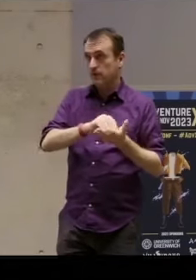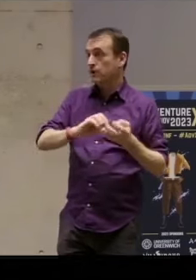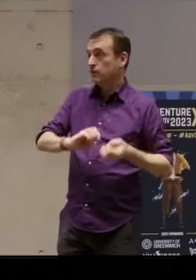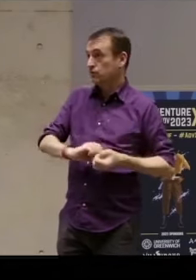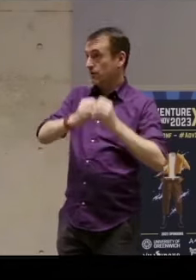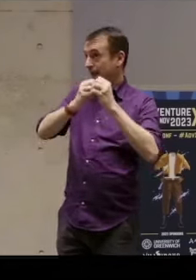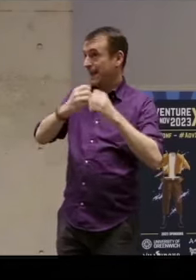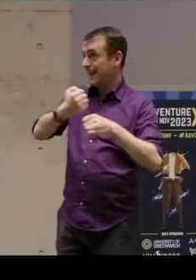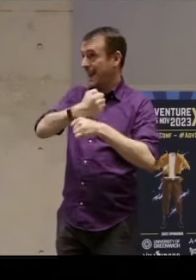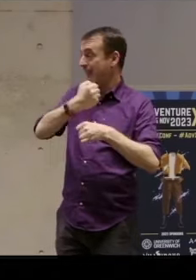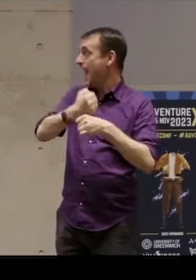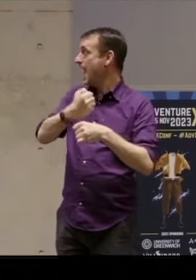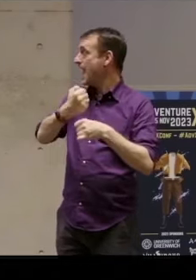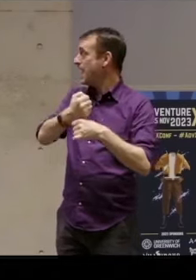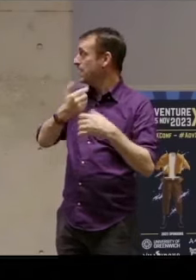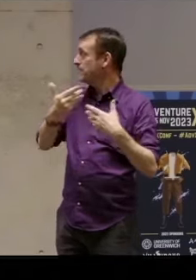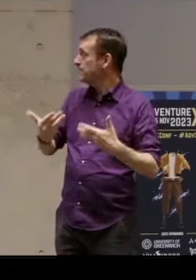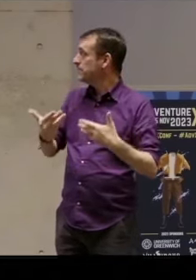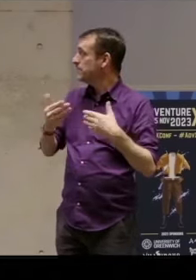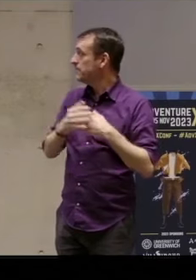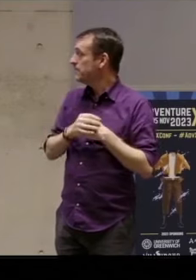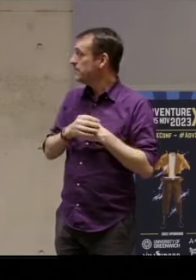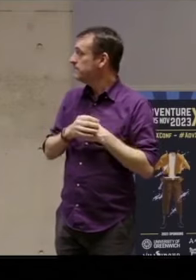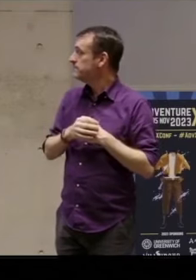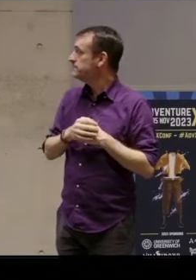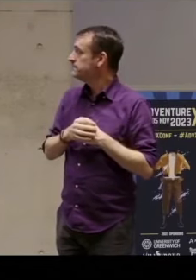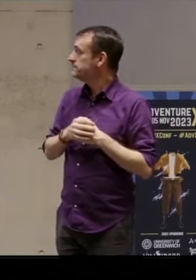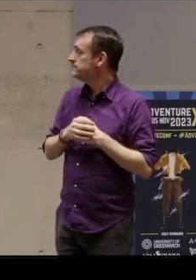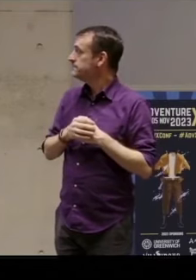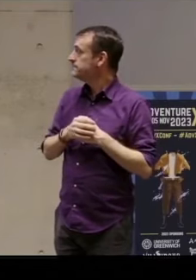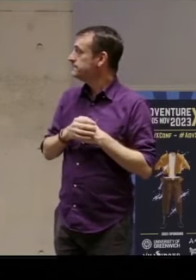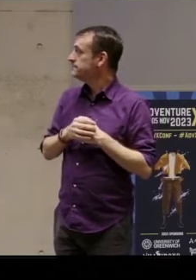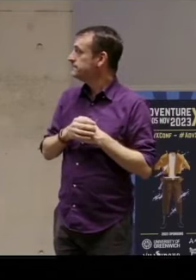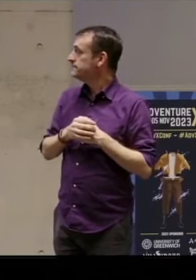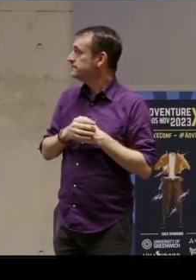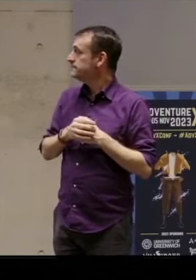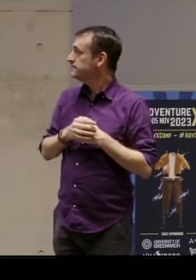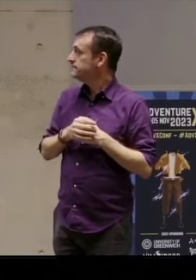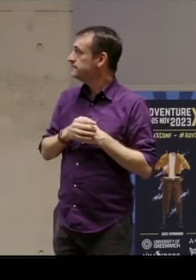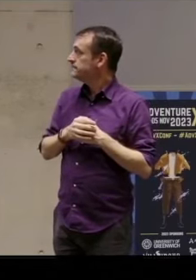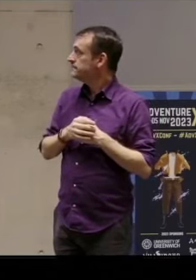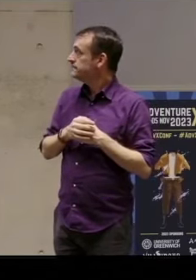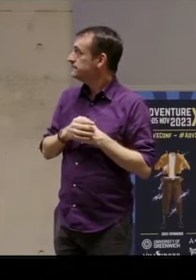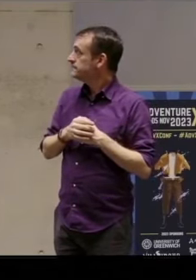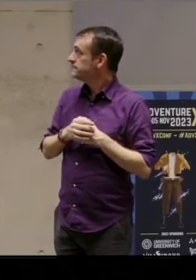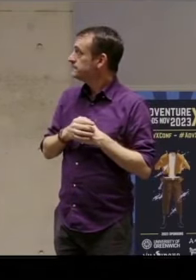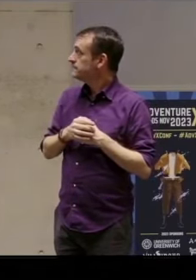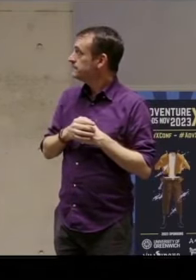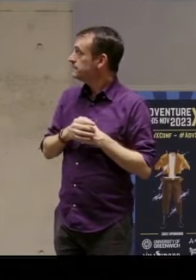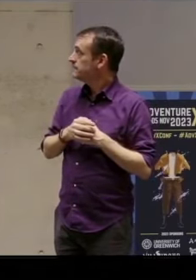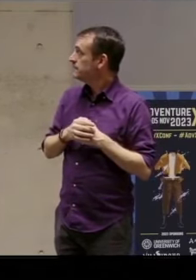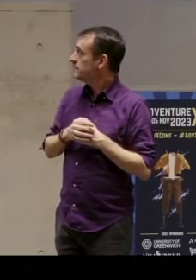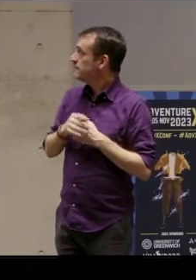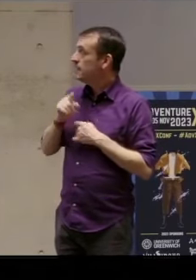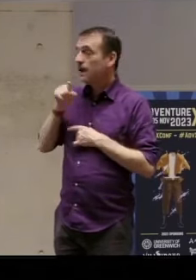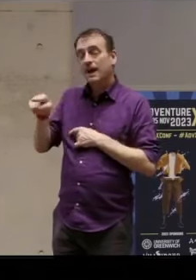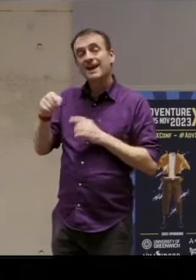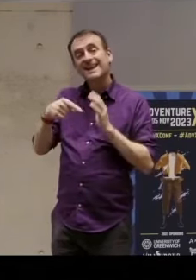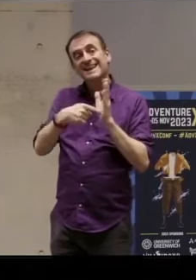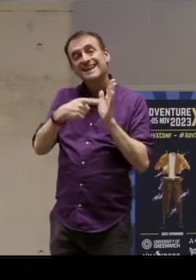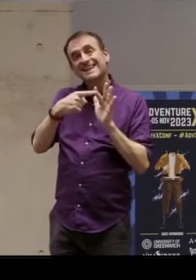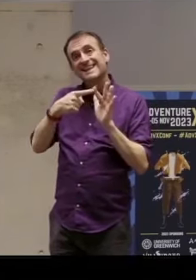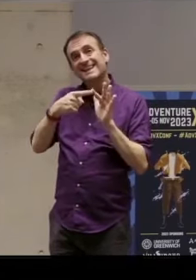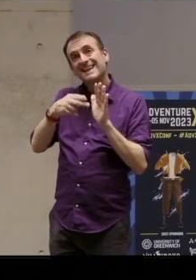game, and Metropolis Software House was founded. We continue with Teen Agent, the second game from